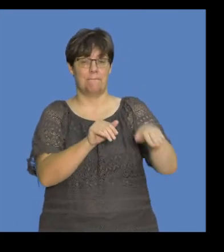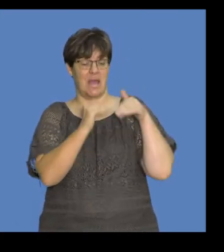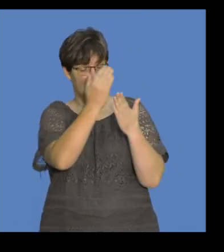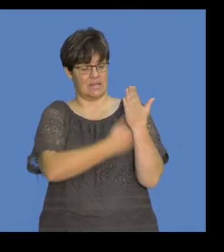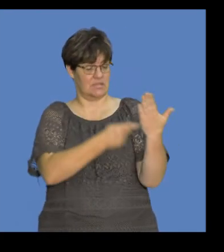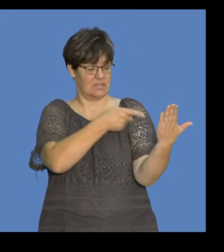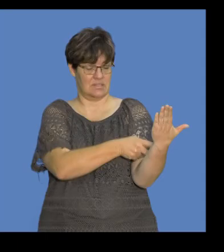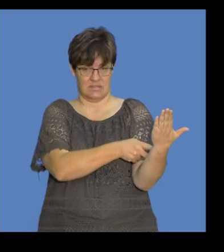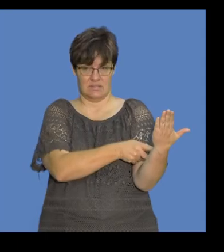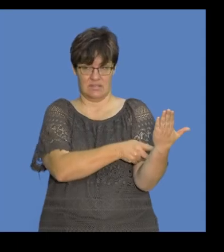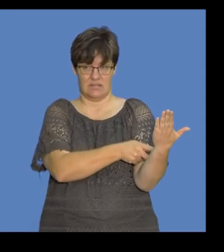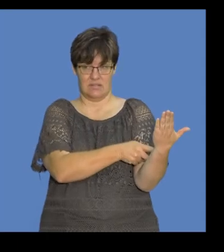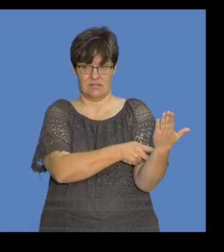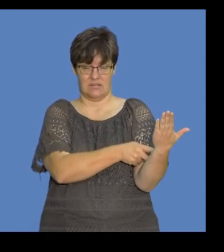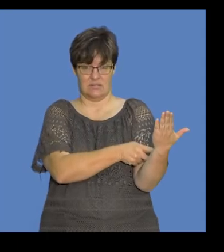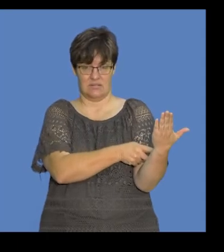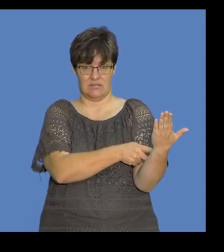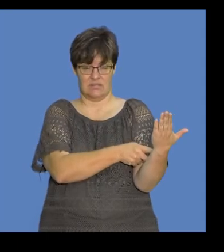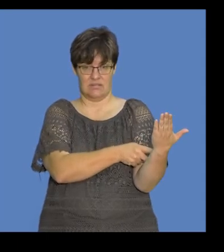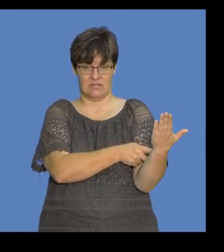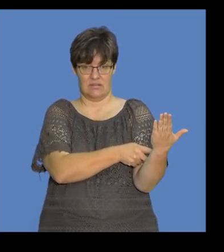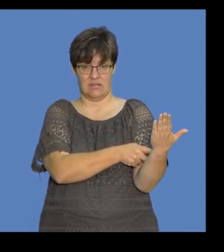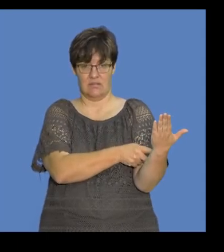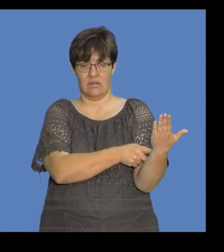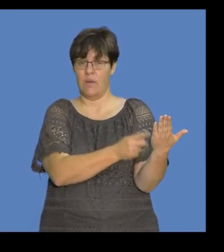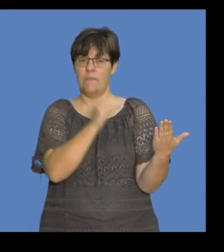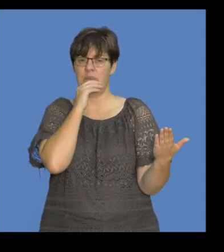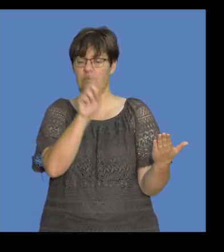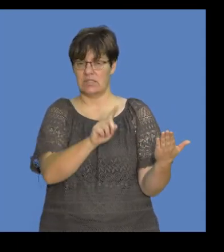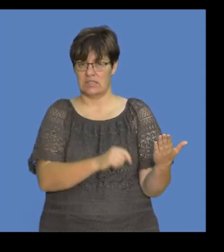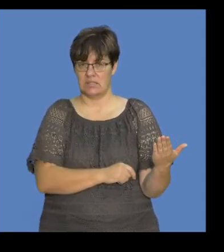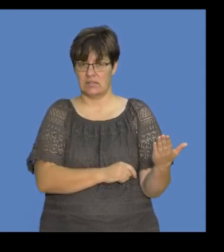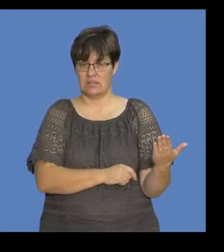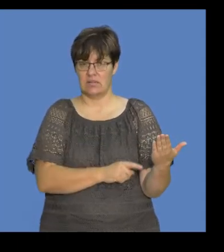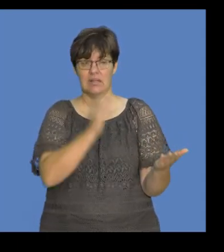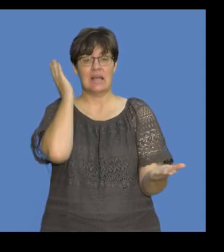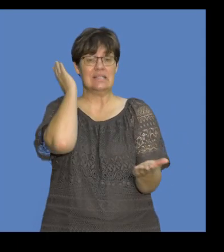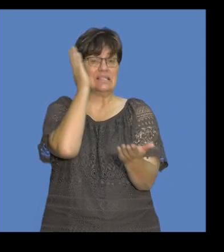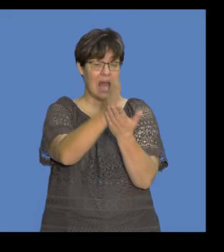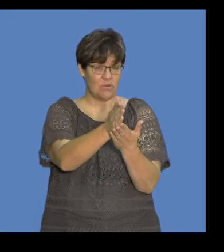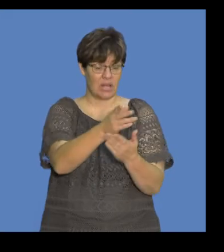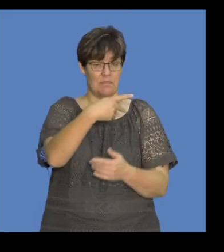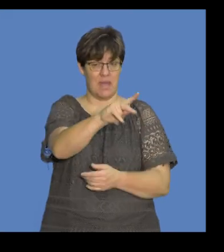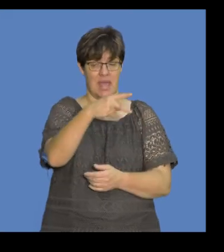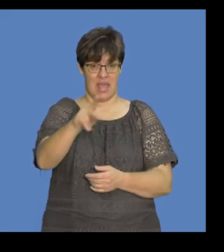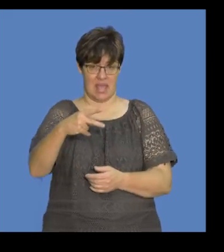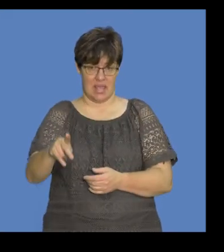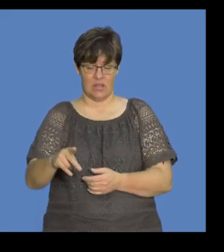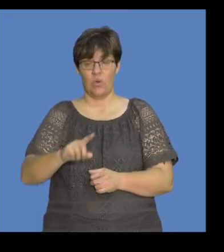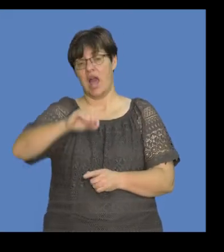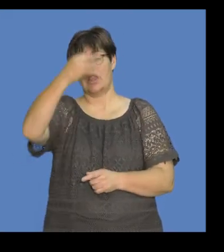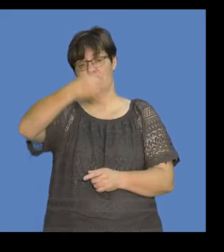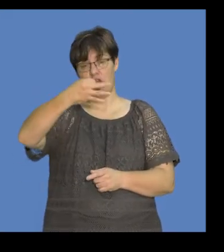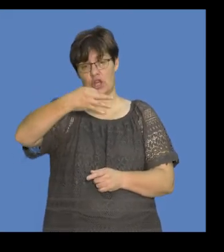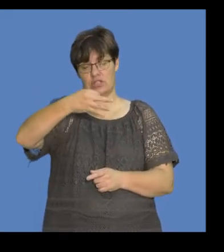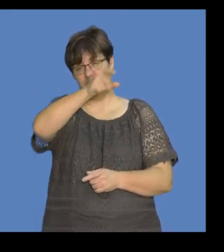statement, right? So obviously, what do we mean here? These are direct payments made to a third party.